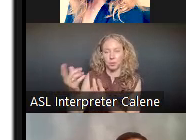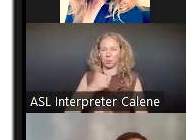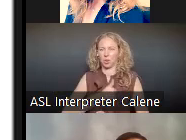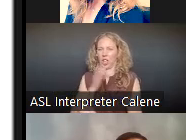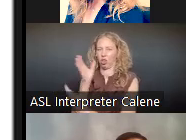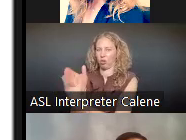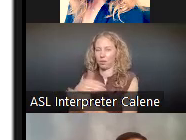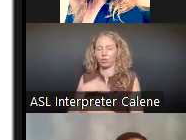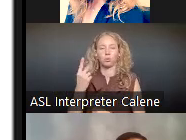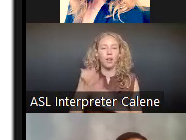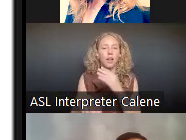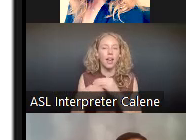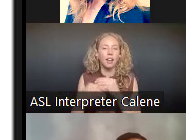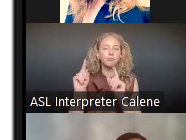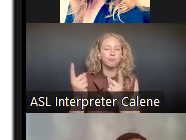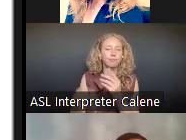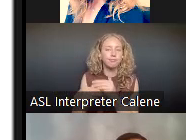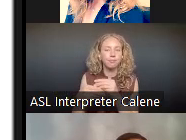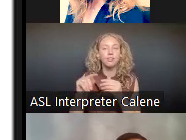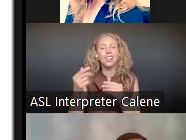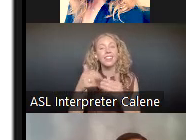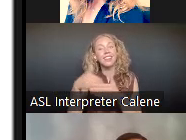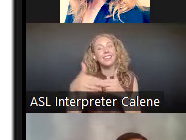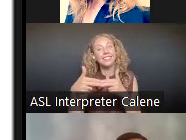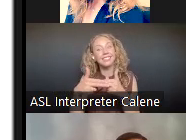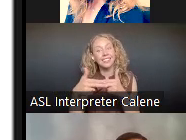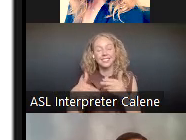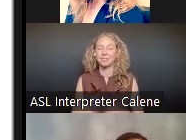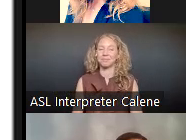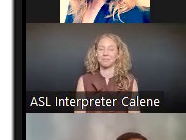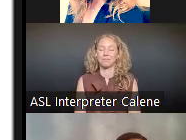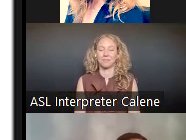wanted to chime in on that, and then I'll move to the next question, next slide.